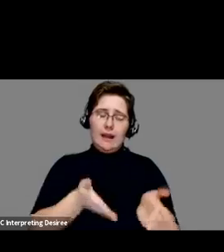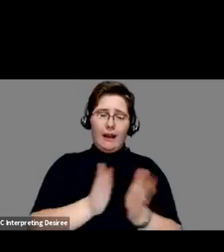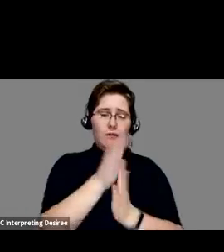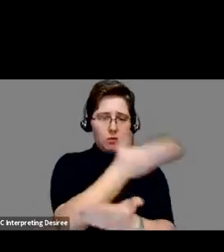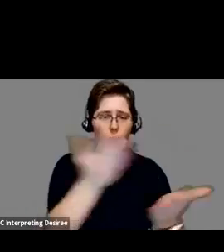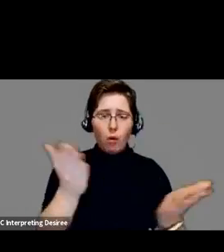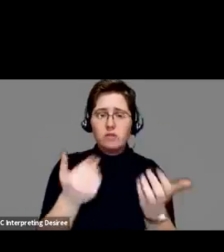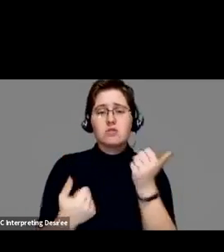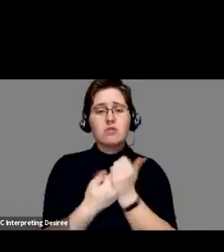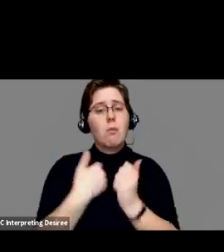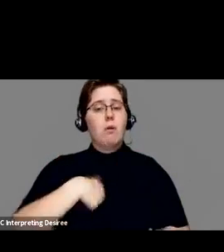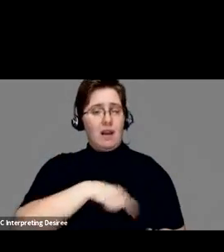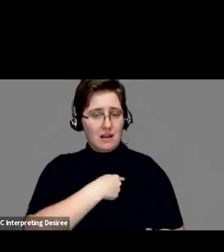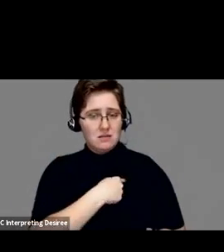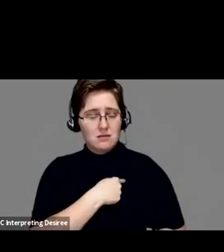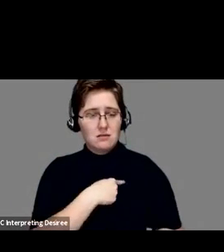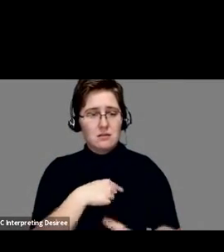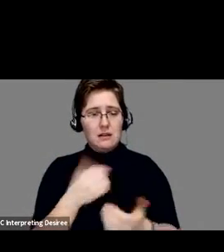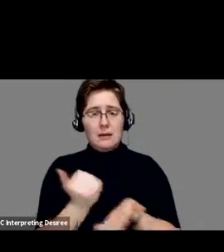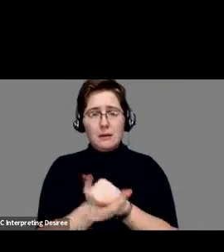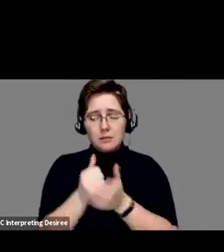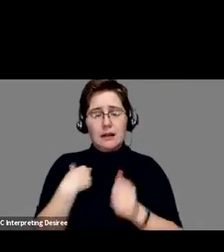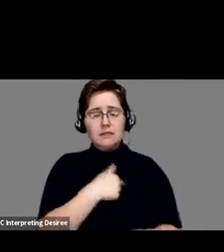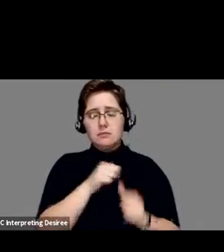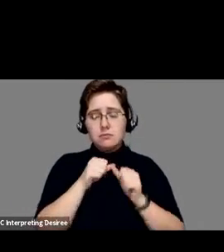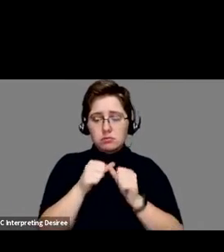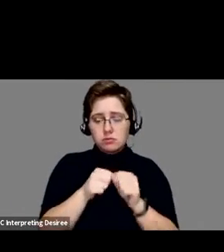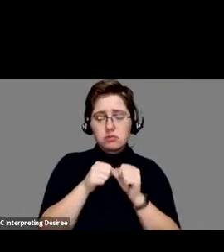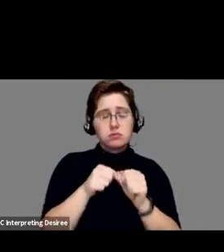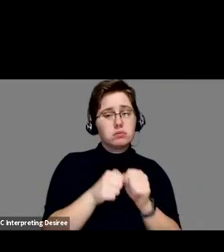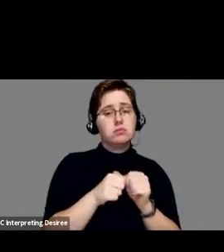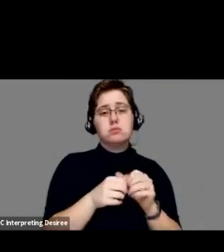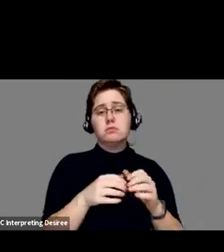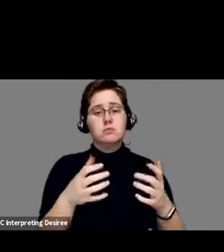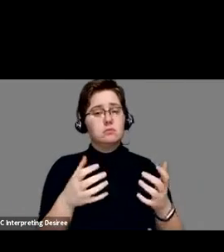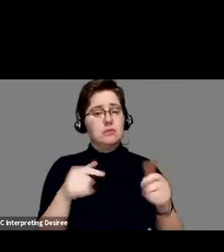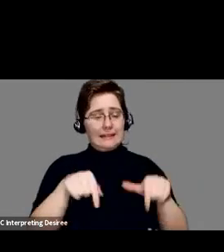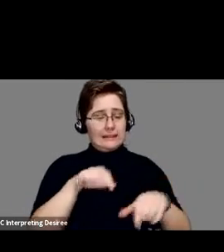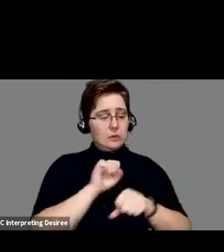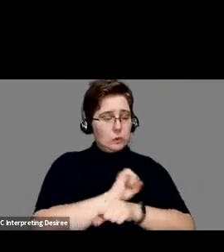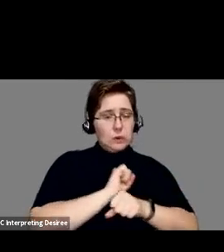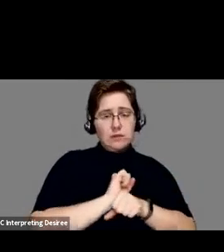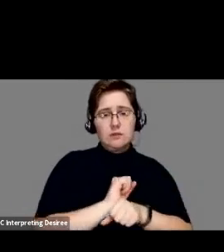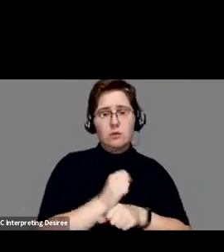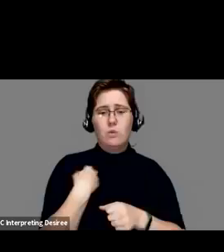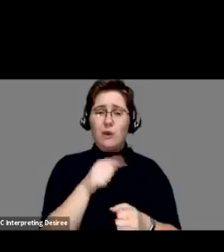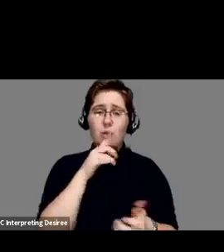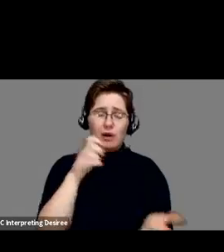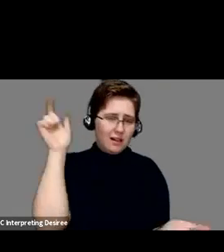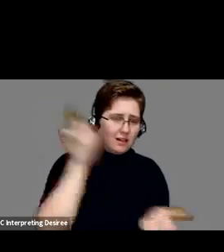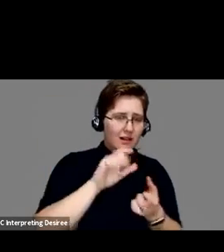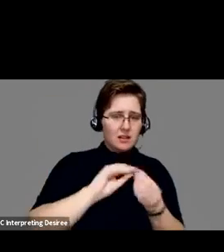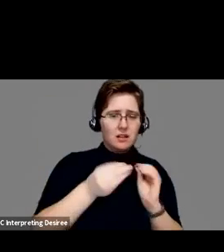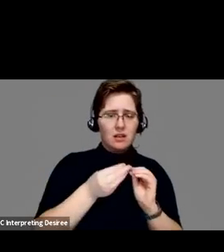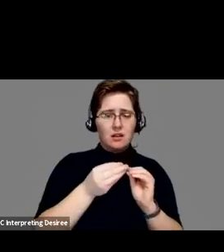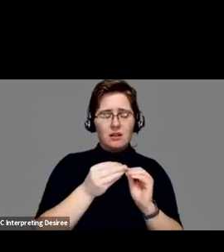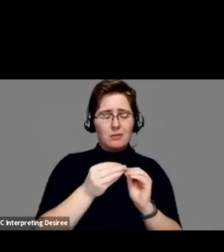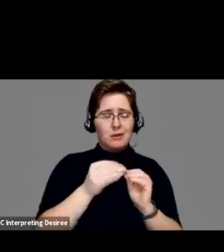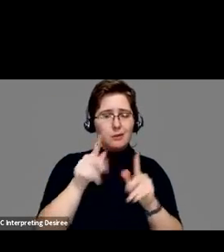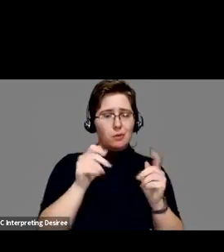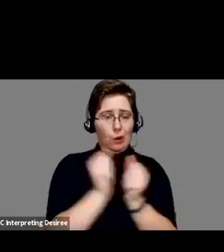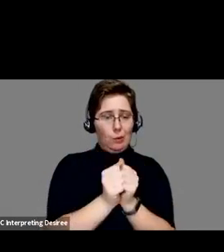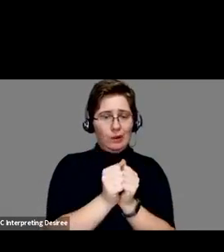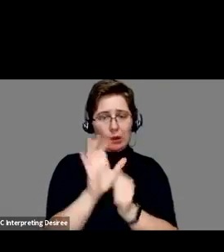support and to continue these efforts because we really want to continue to support suppress the amount of COVID in our community.